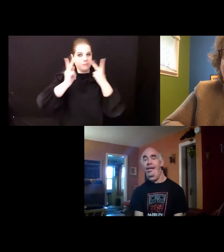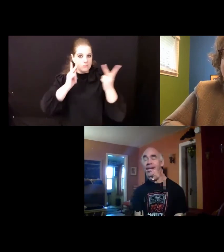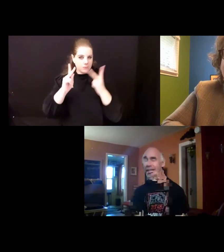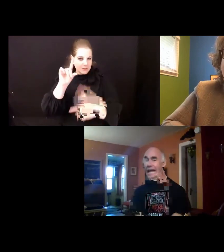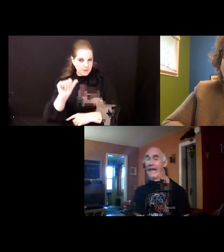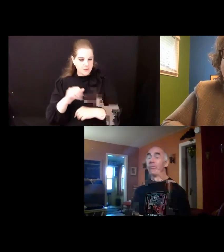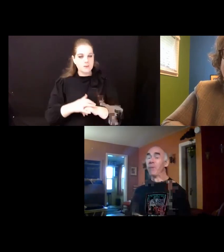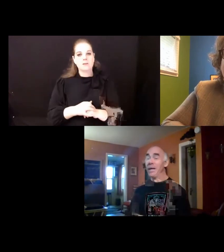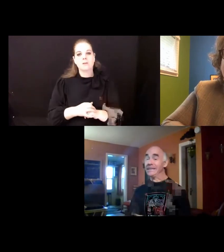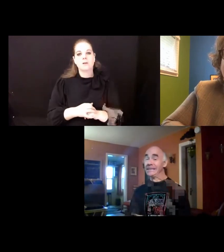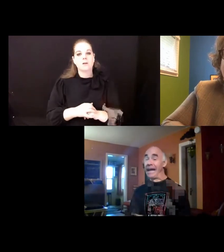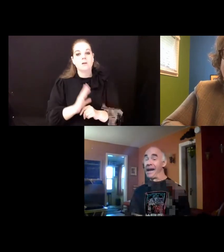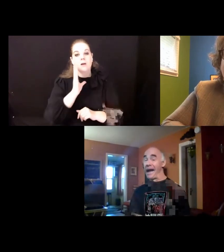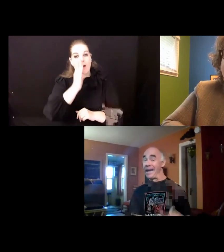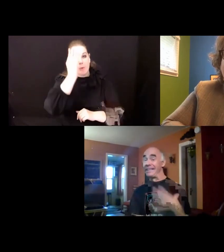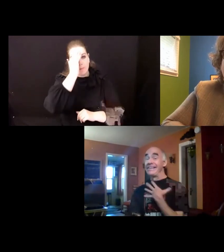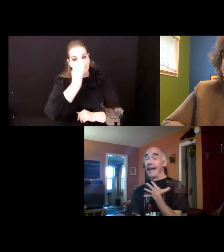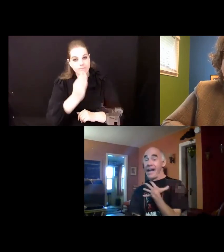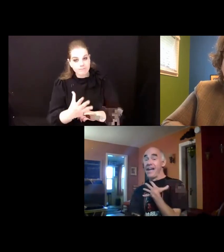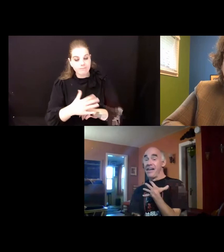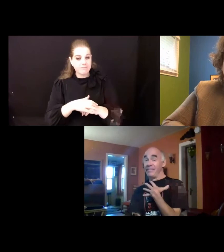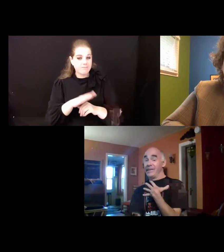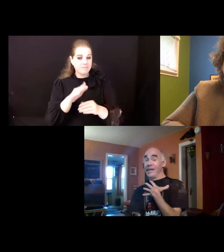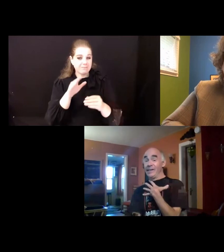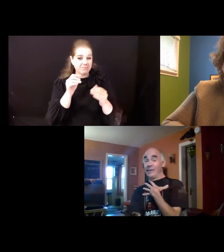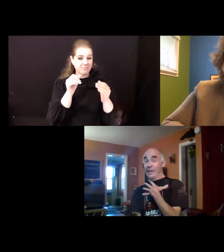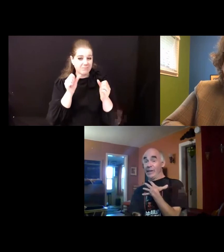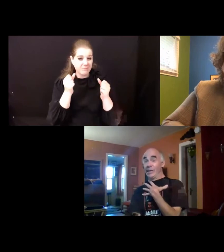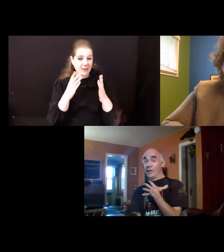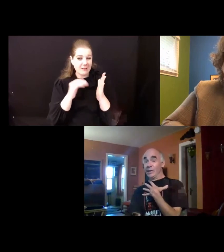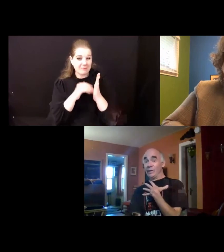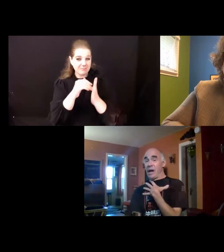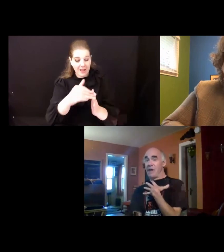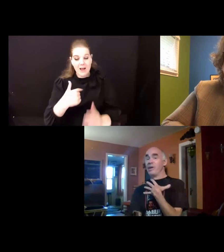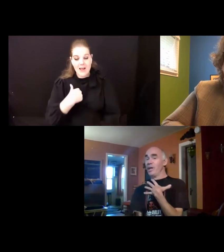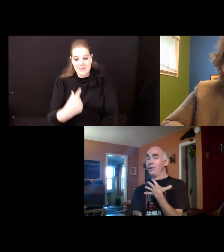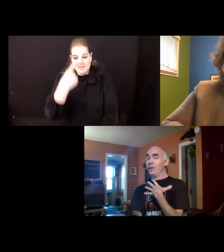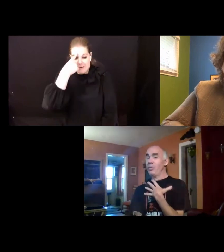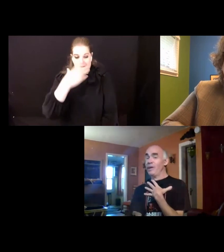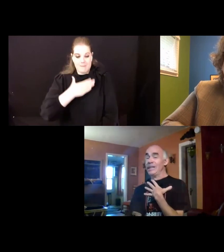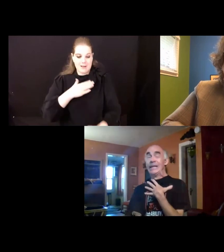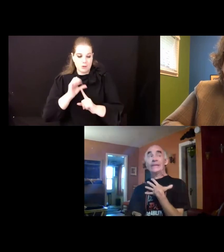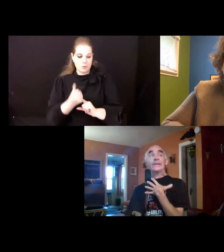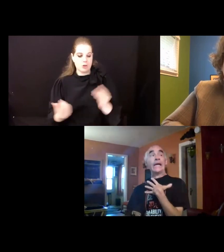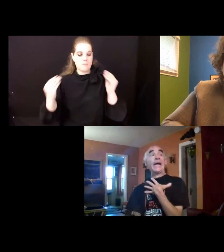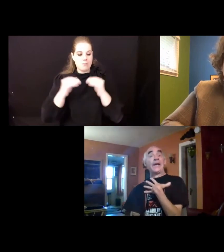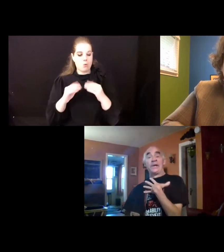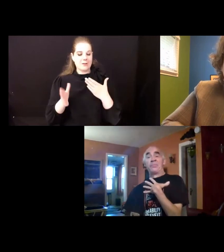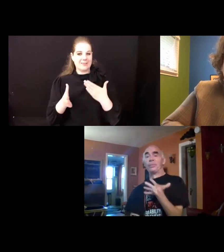them in a lot of ways, I think I have it easier. I really do,